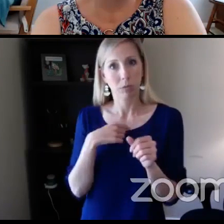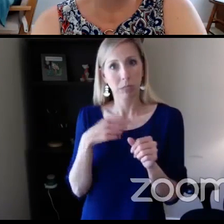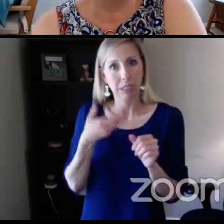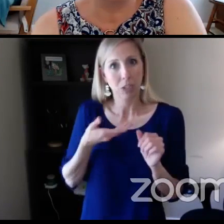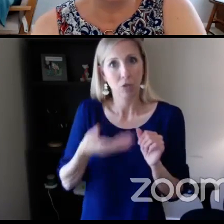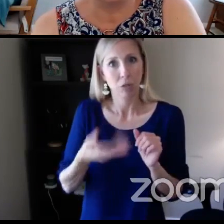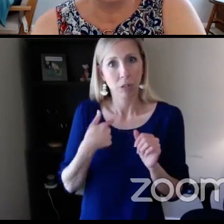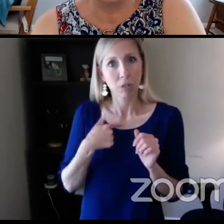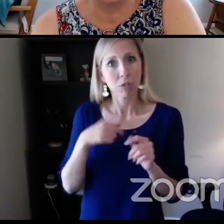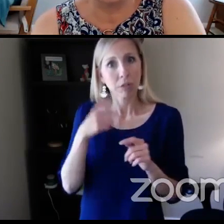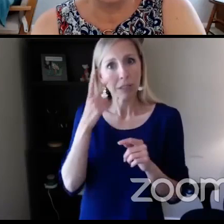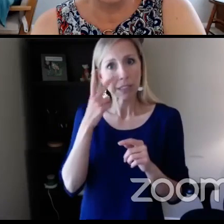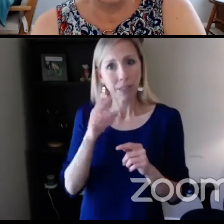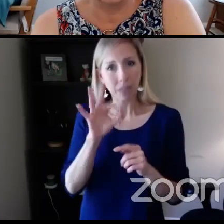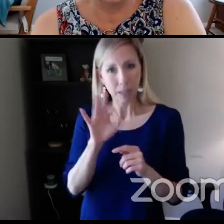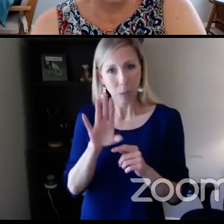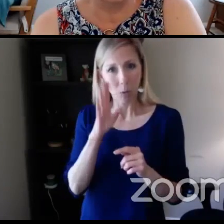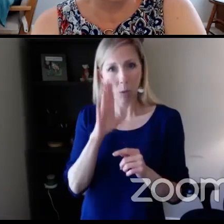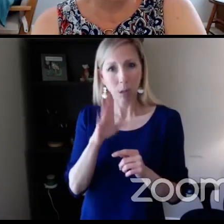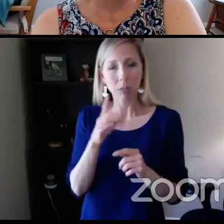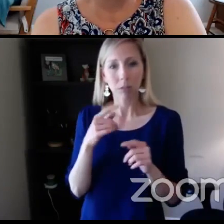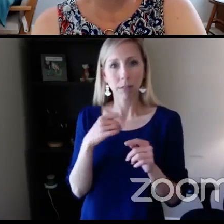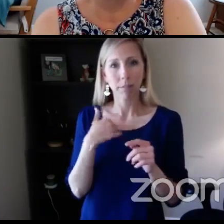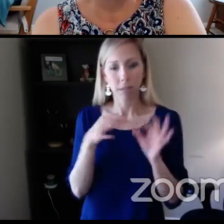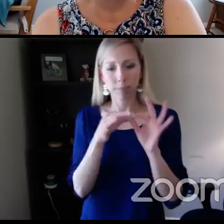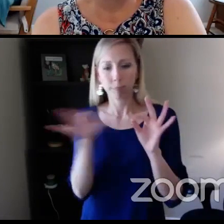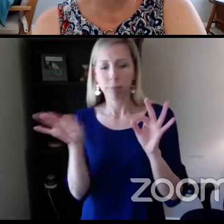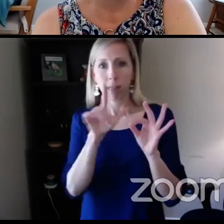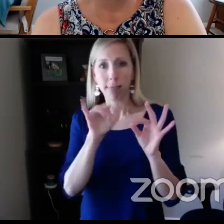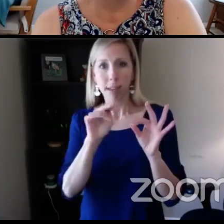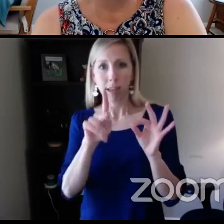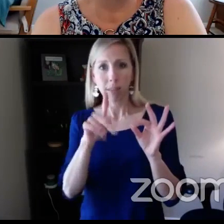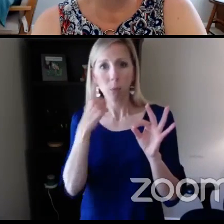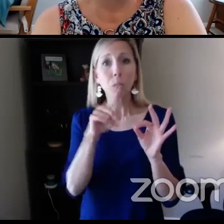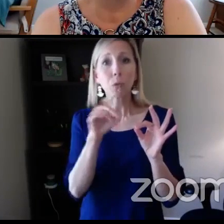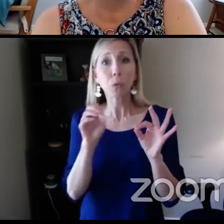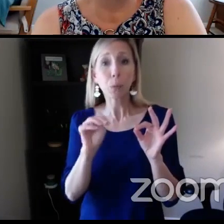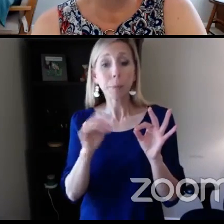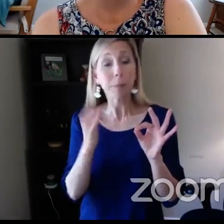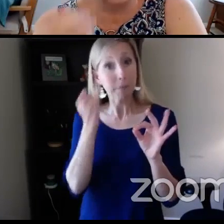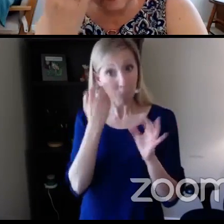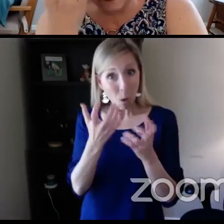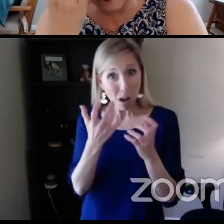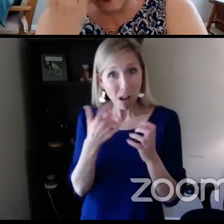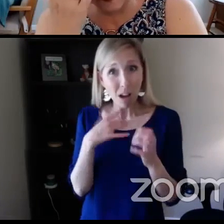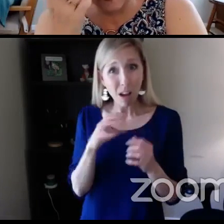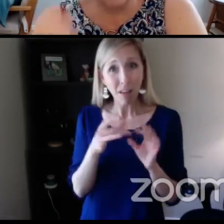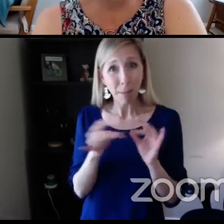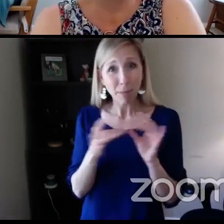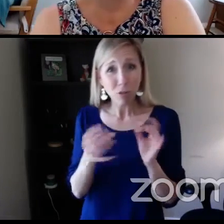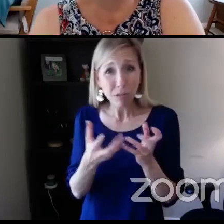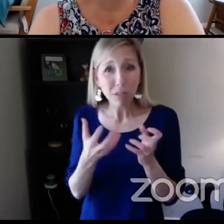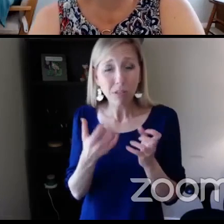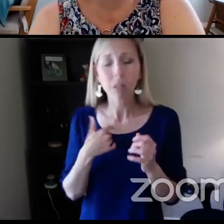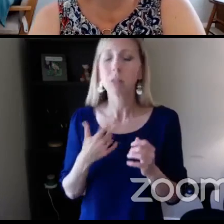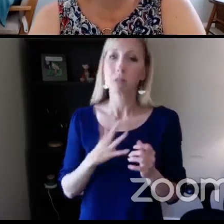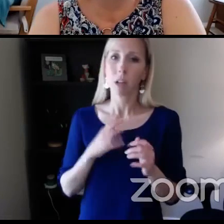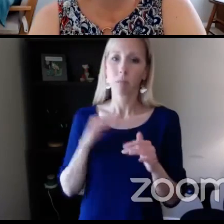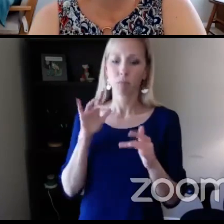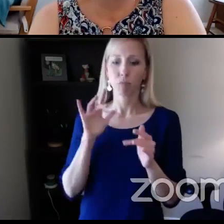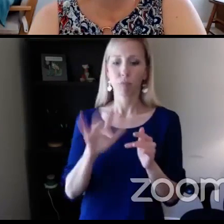to Zoom. So if you would like to access captions, we invite you to join us on Zoom so that that's accessible to